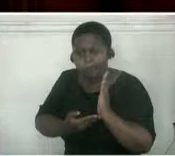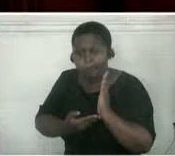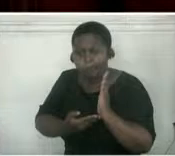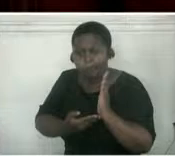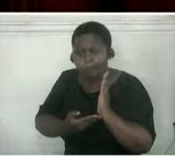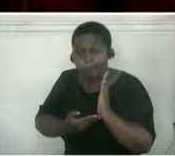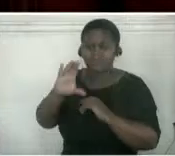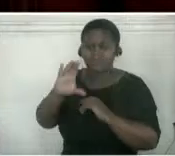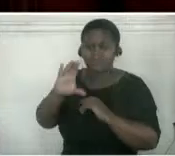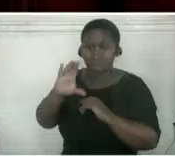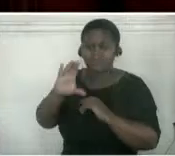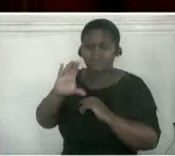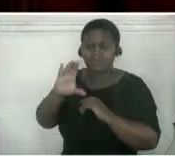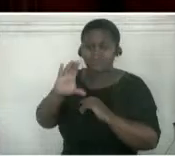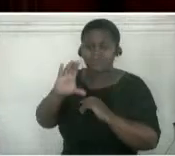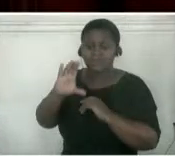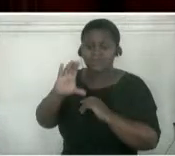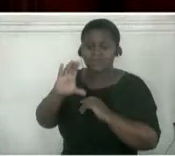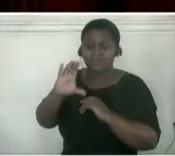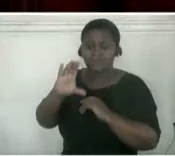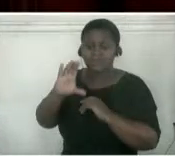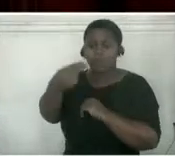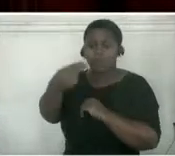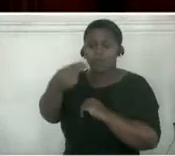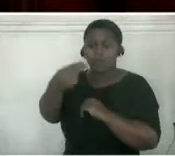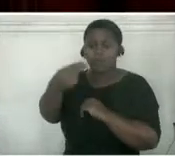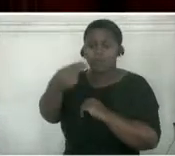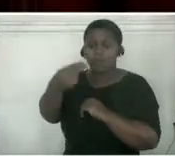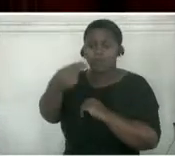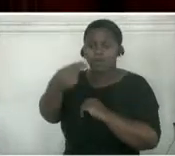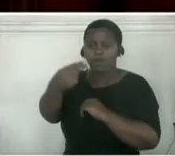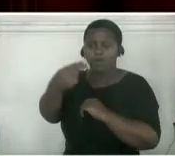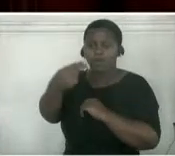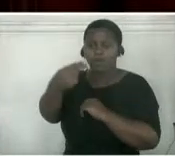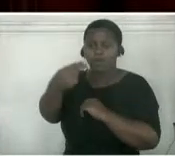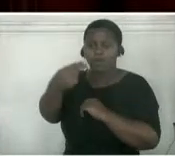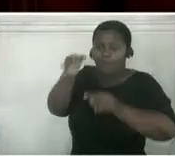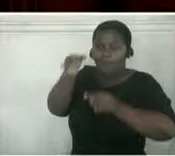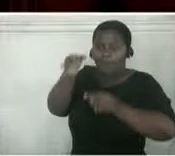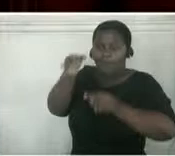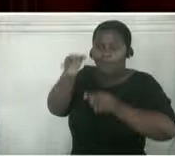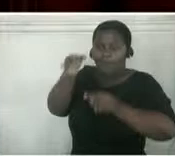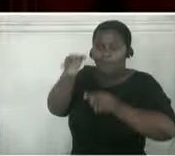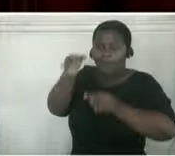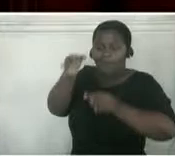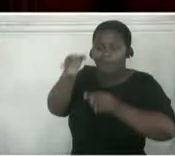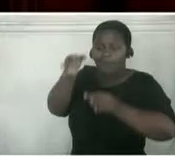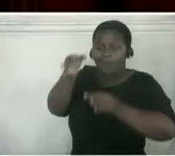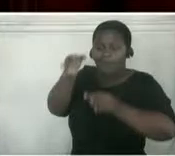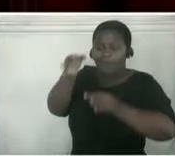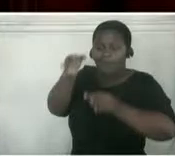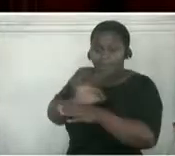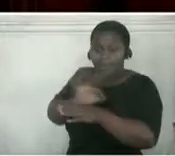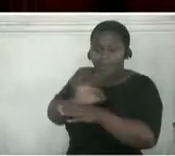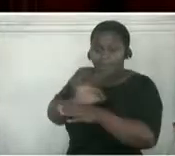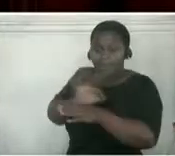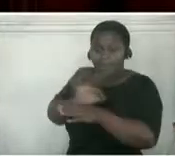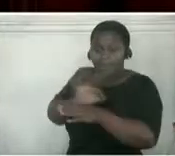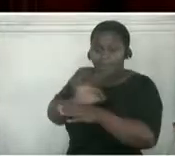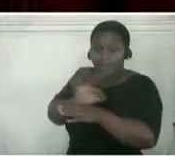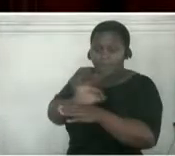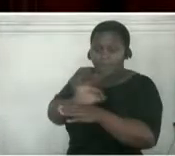for Kokta, MEC Hlomuka, will get into details on plans we are ensuring and